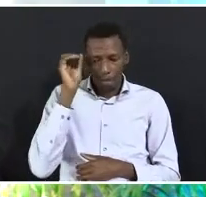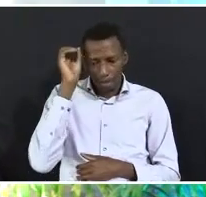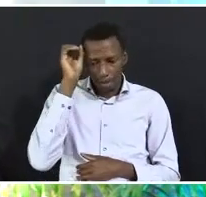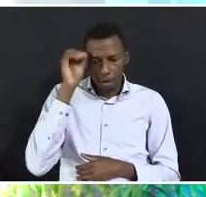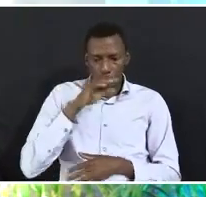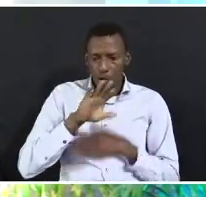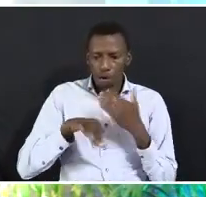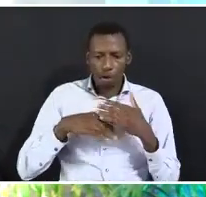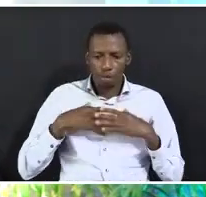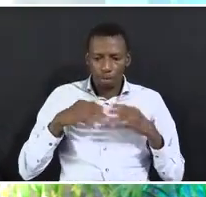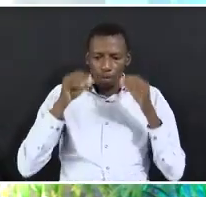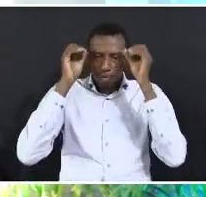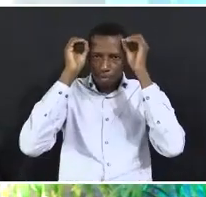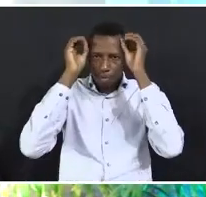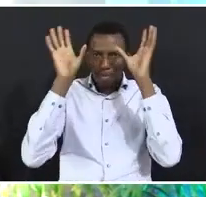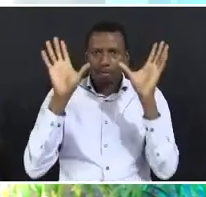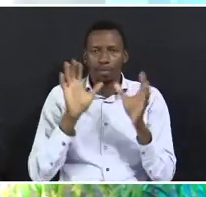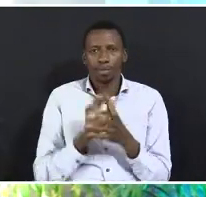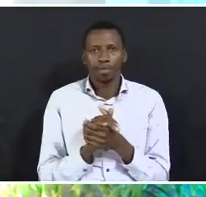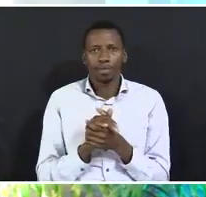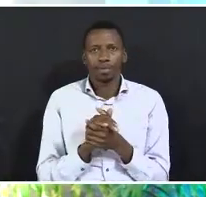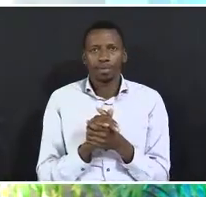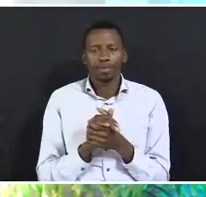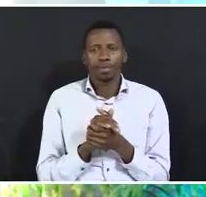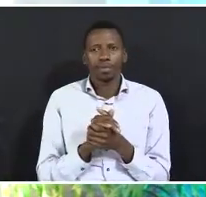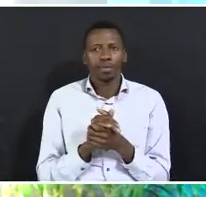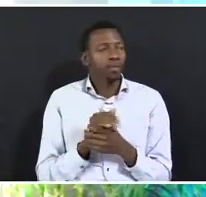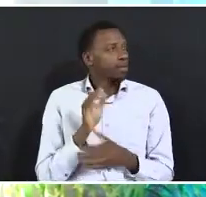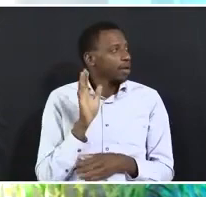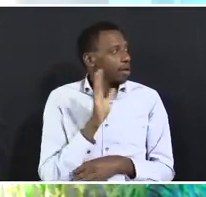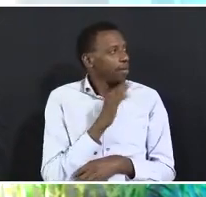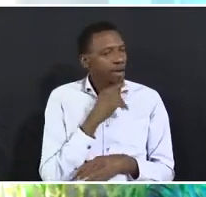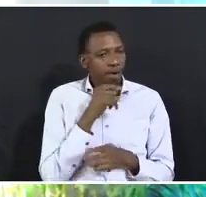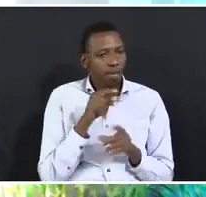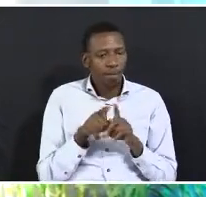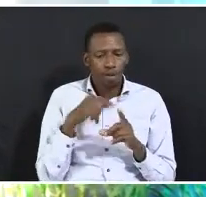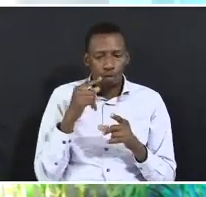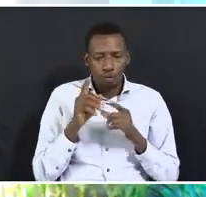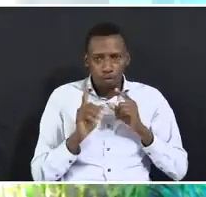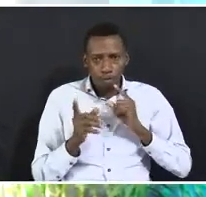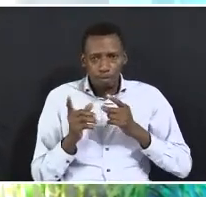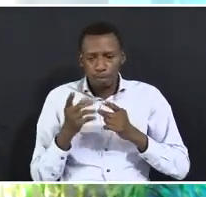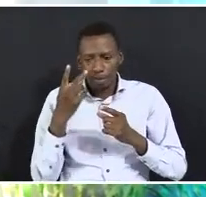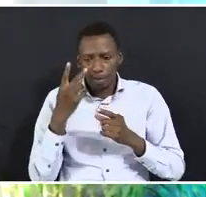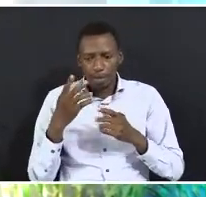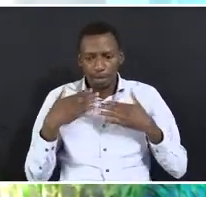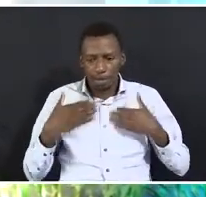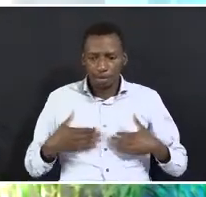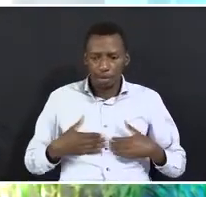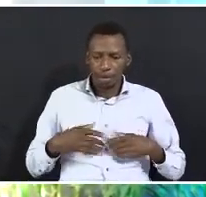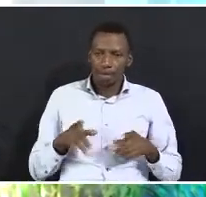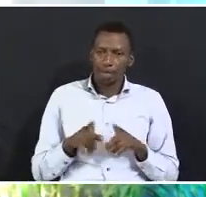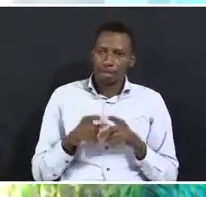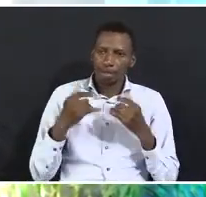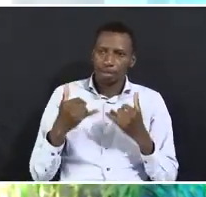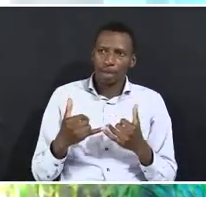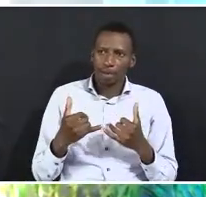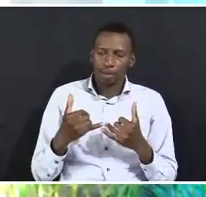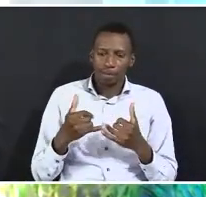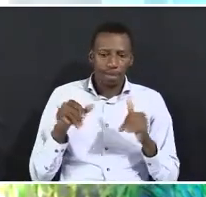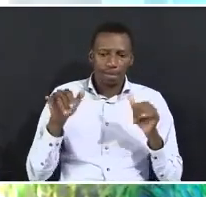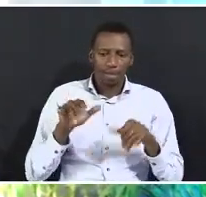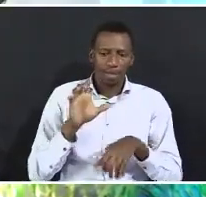everyone. My brother, who ran to see the body, is still struggling to be in church even